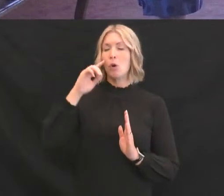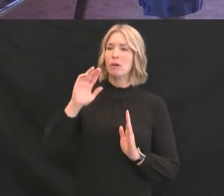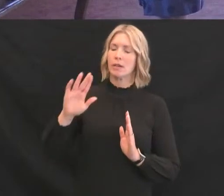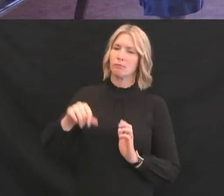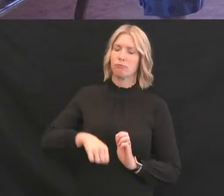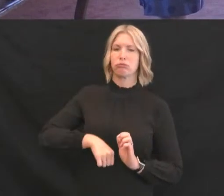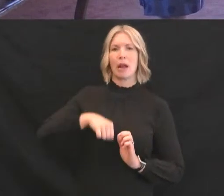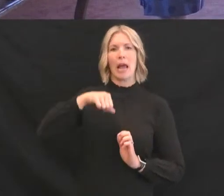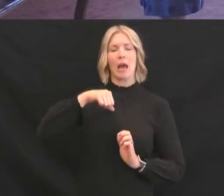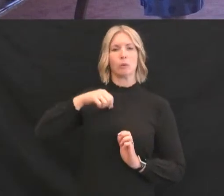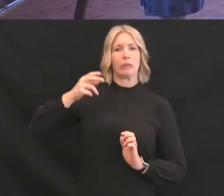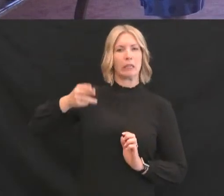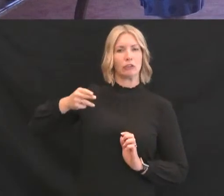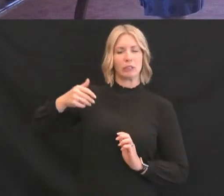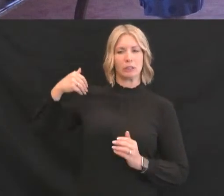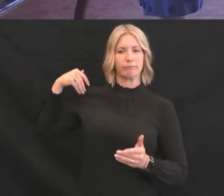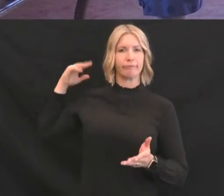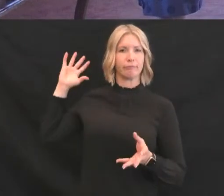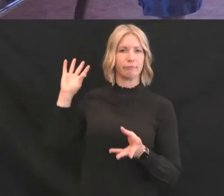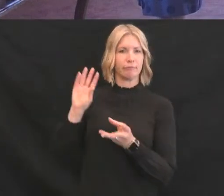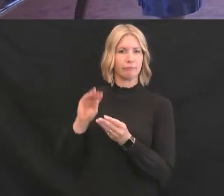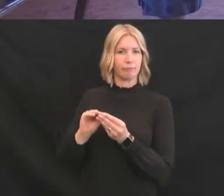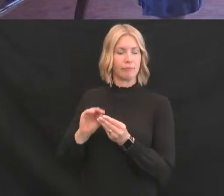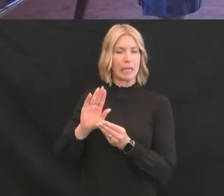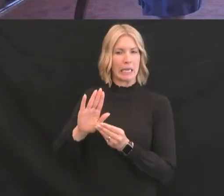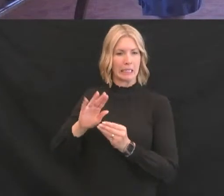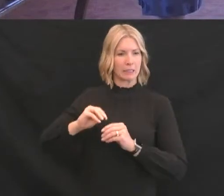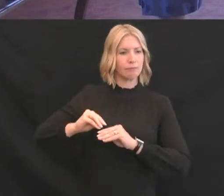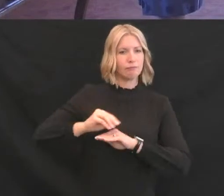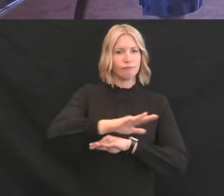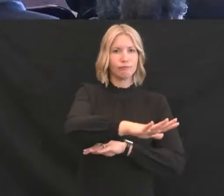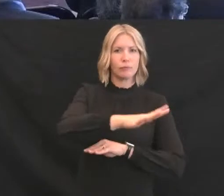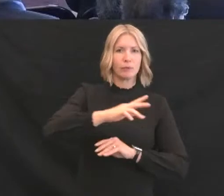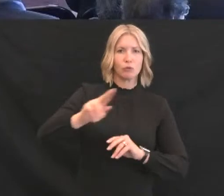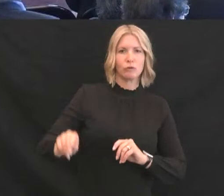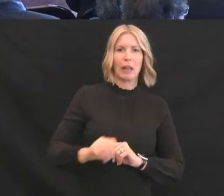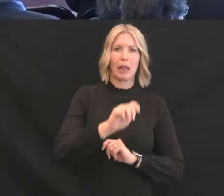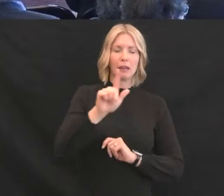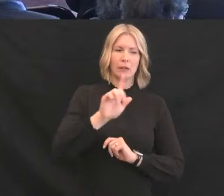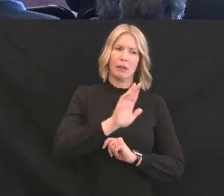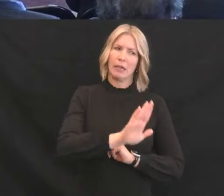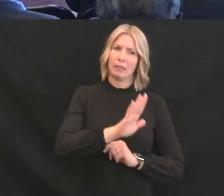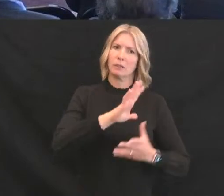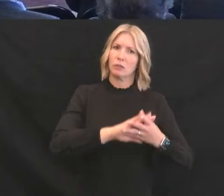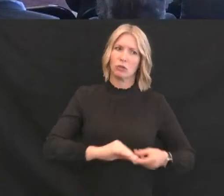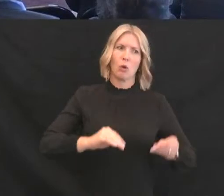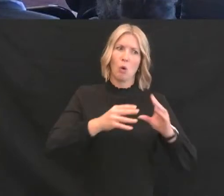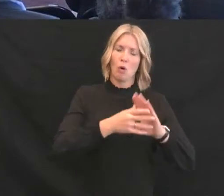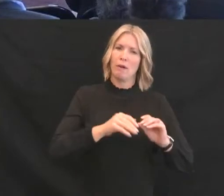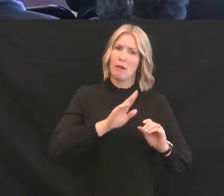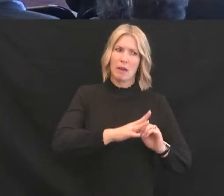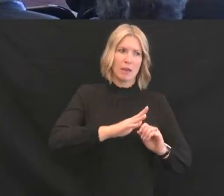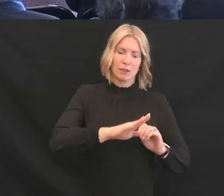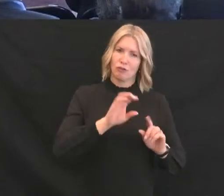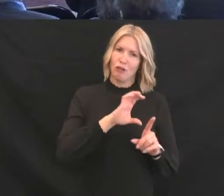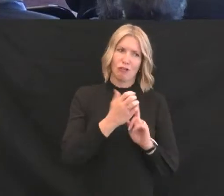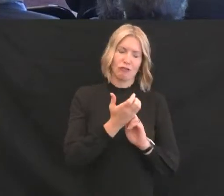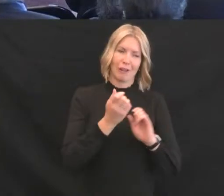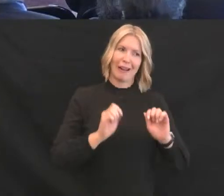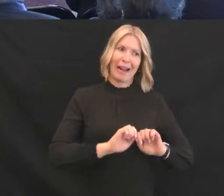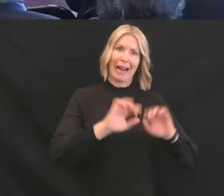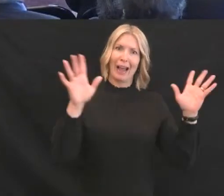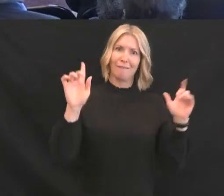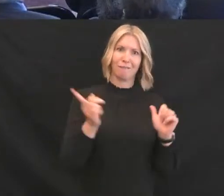cultural contributions to Labrador. His long and storied career began at CBC Radio in Happy Valley Goose Bay